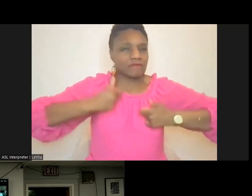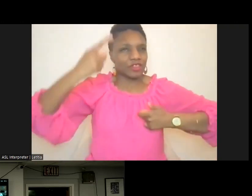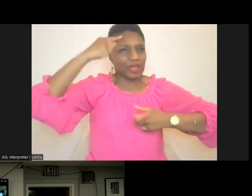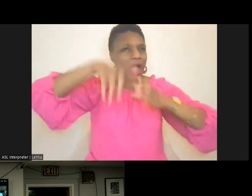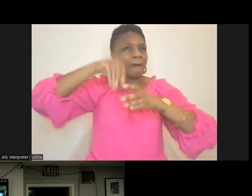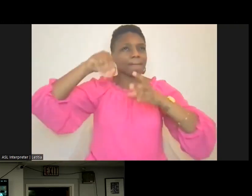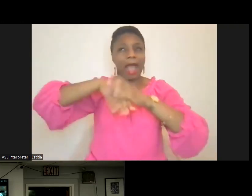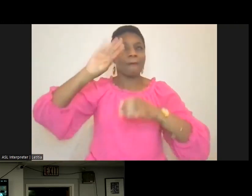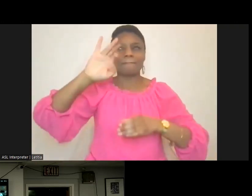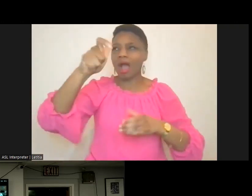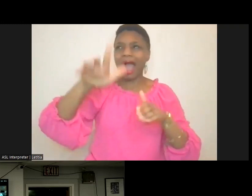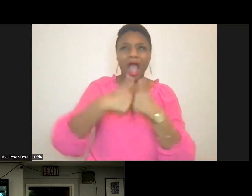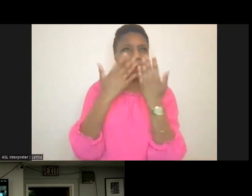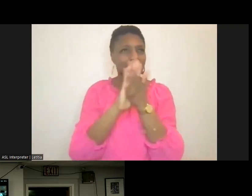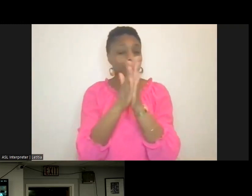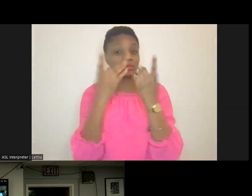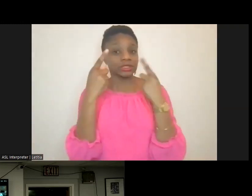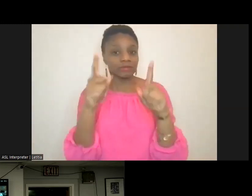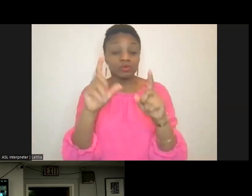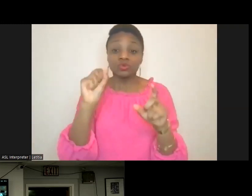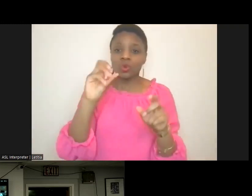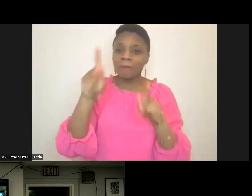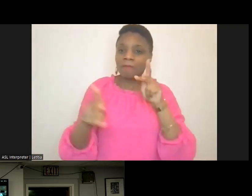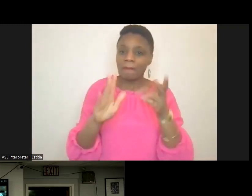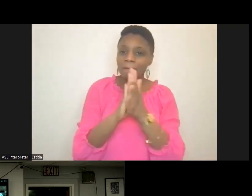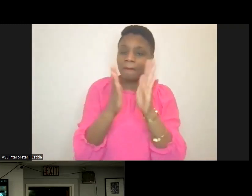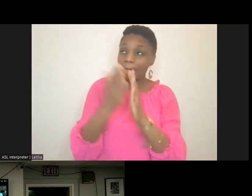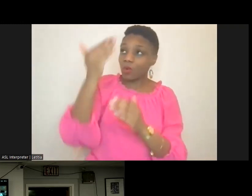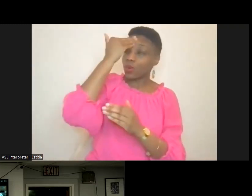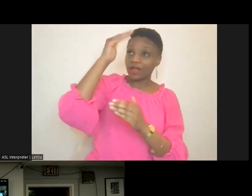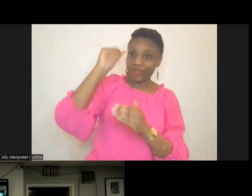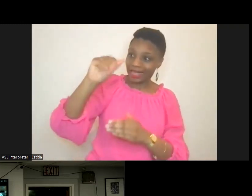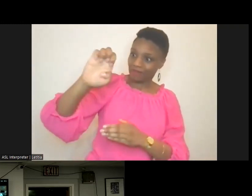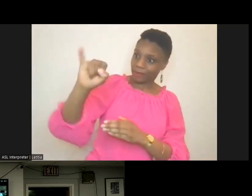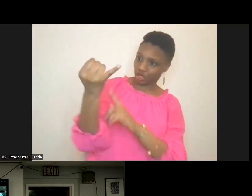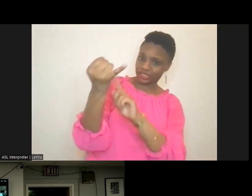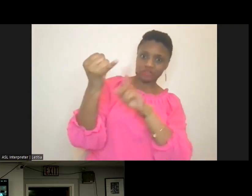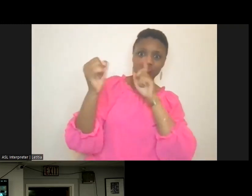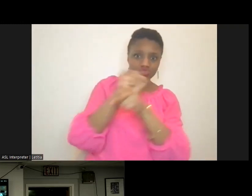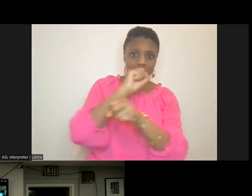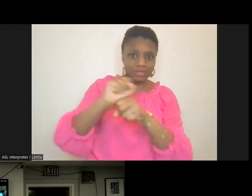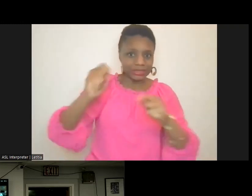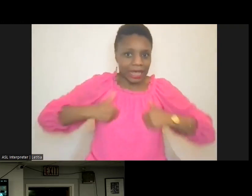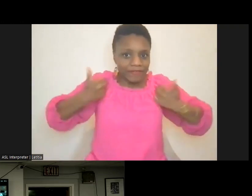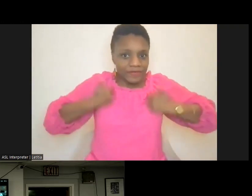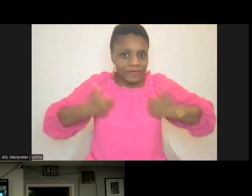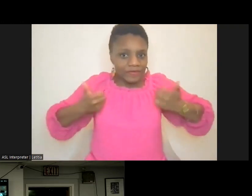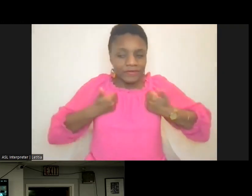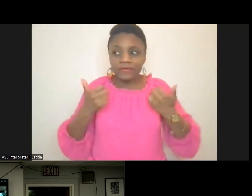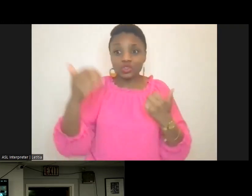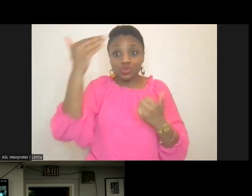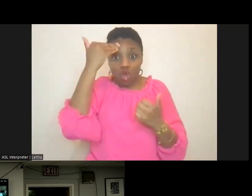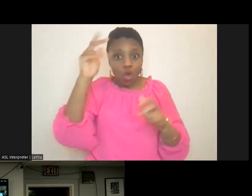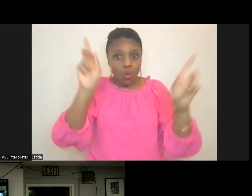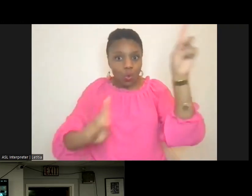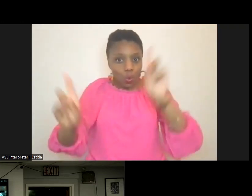be successful, so that people are aware that environmental justice exists. You know where the populations are,